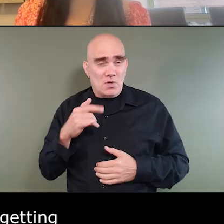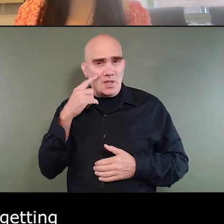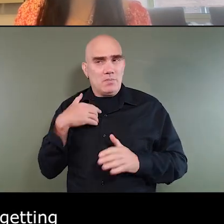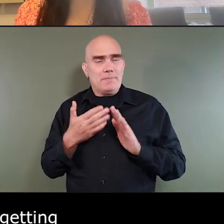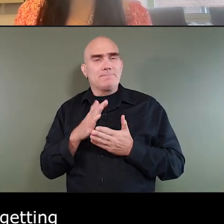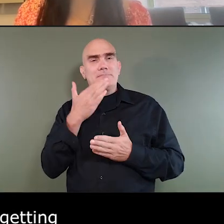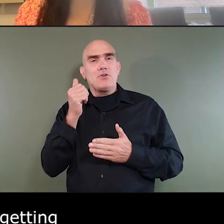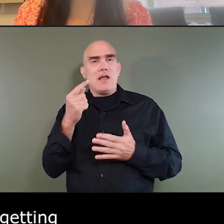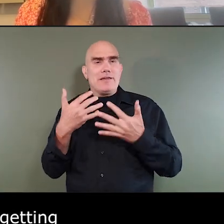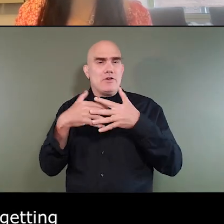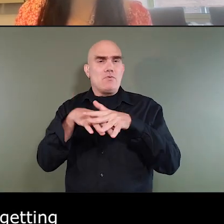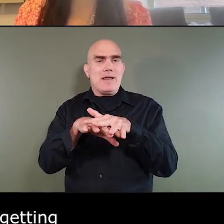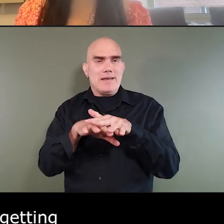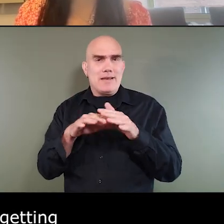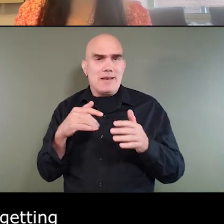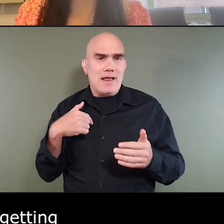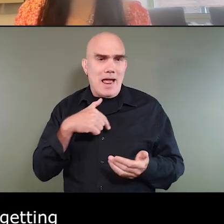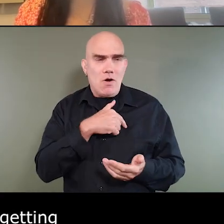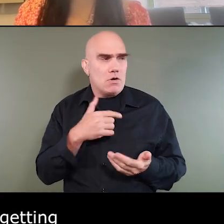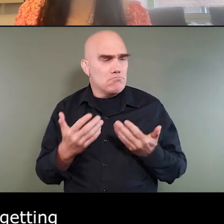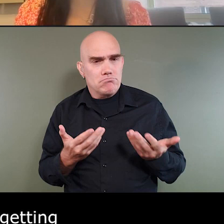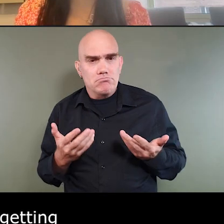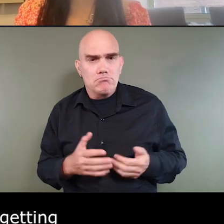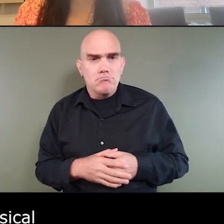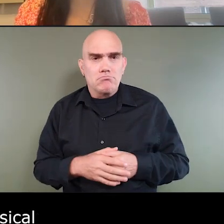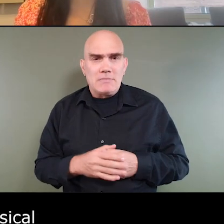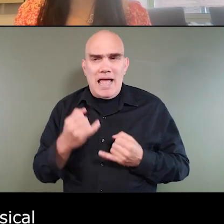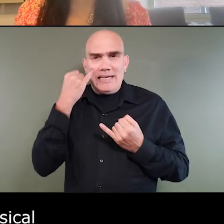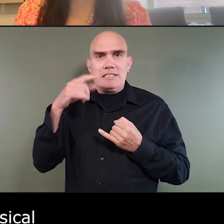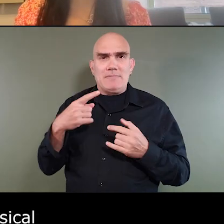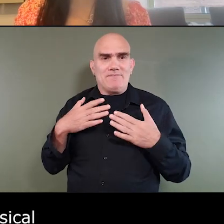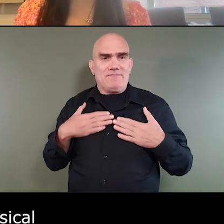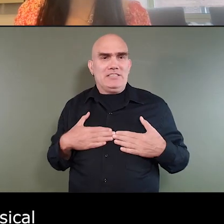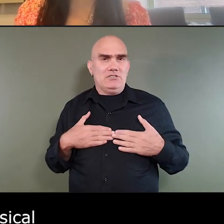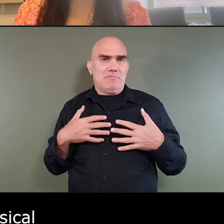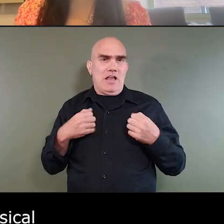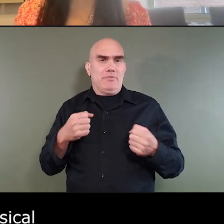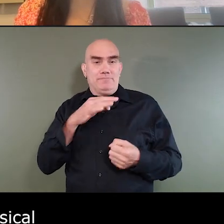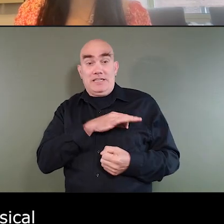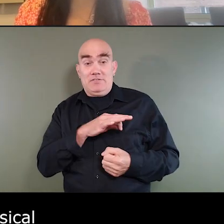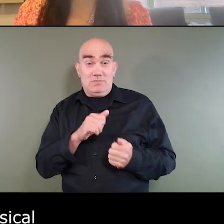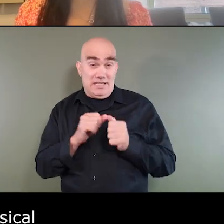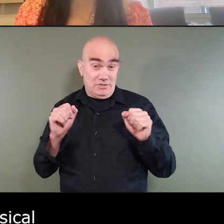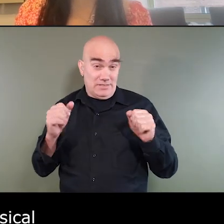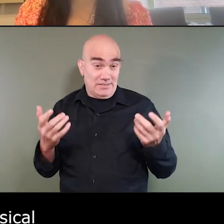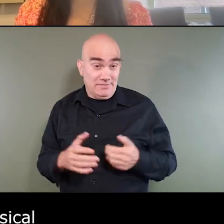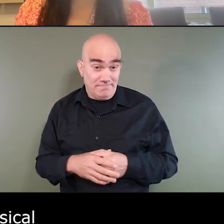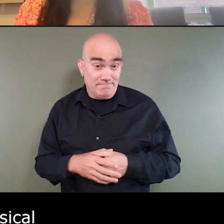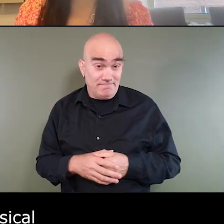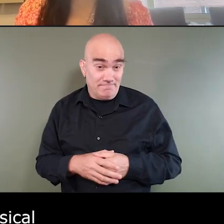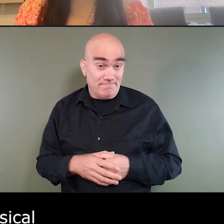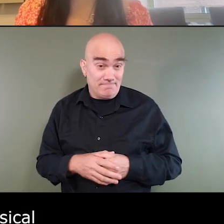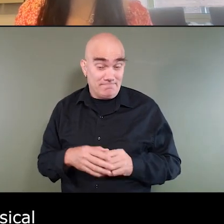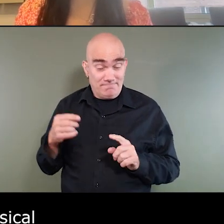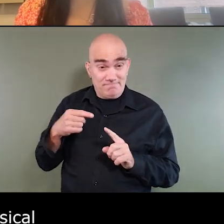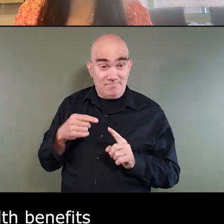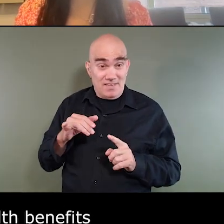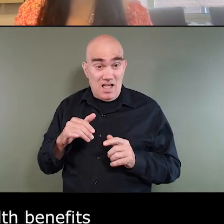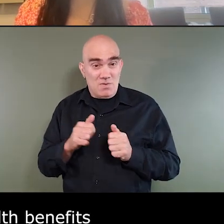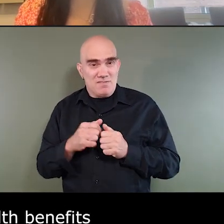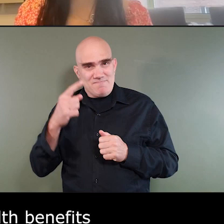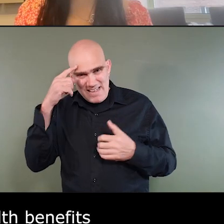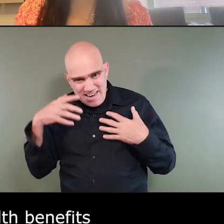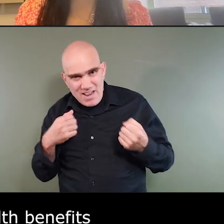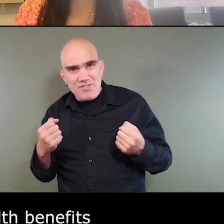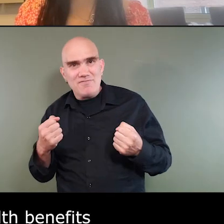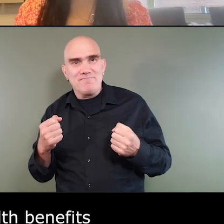we're also getting better at integrating our ideas about the physical health benefits with exercise, along